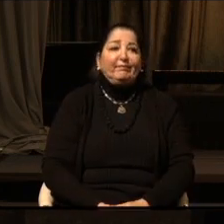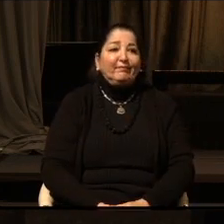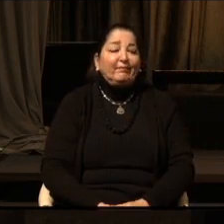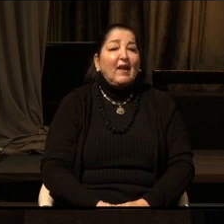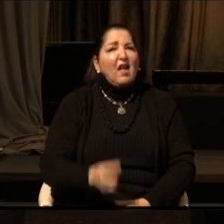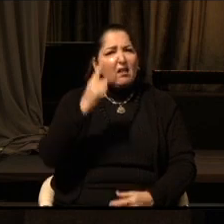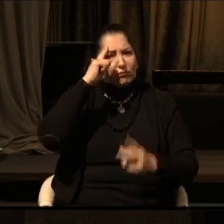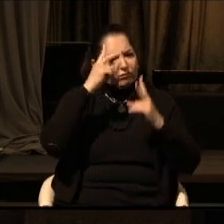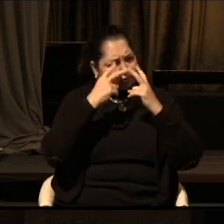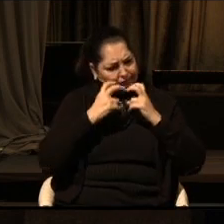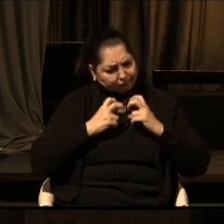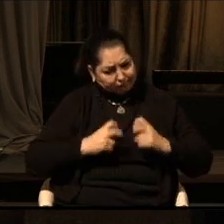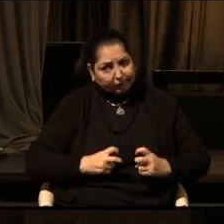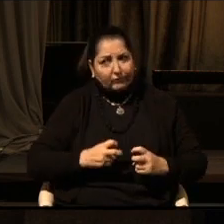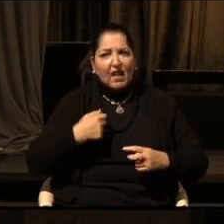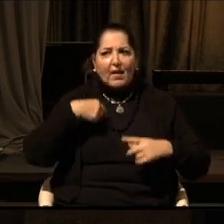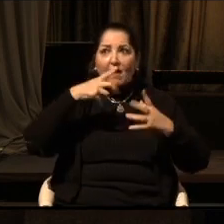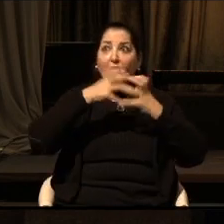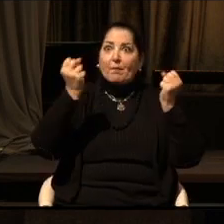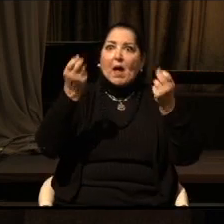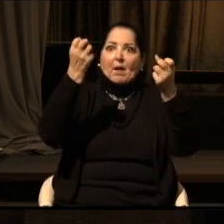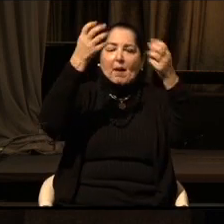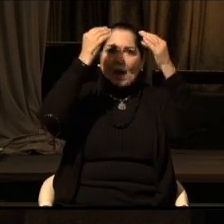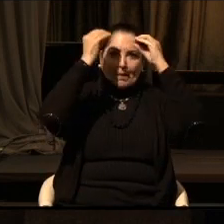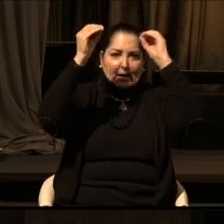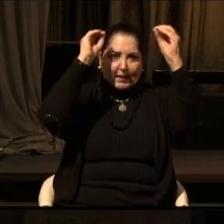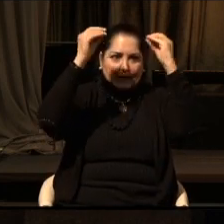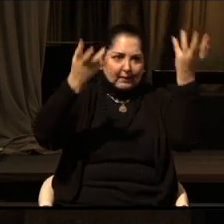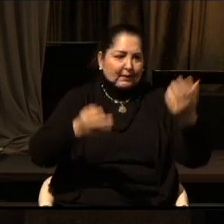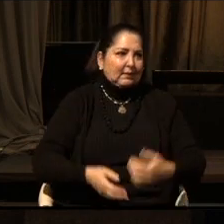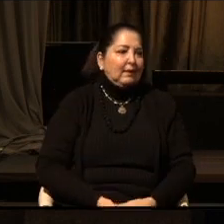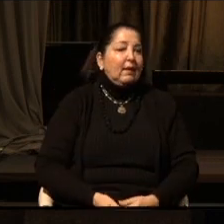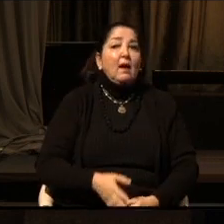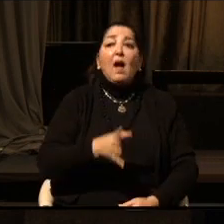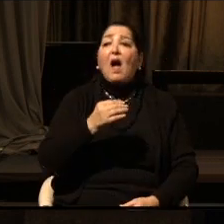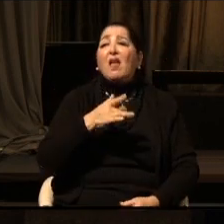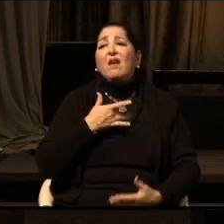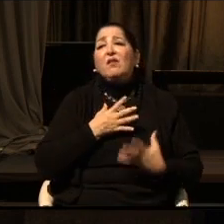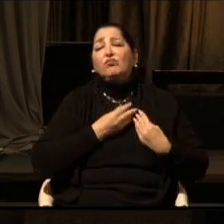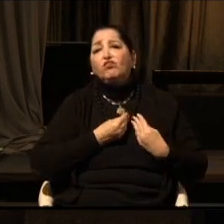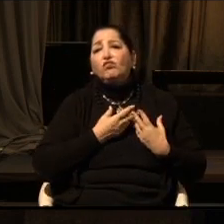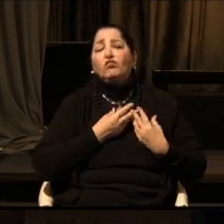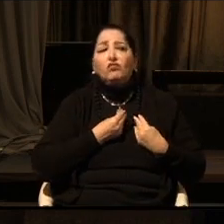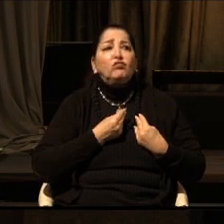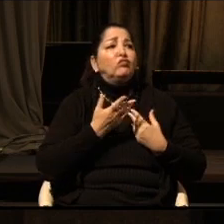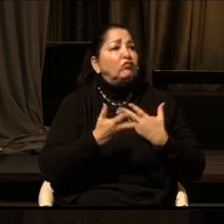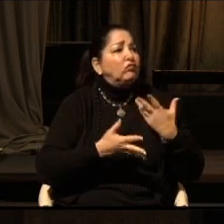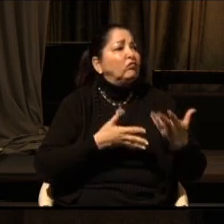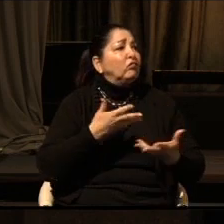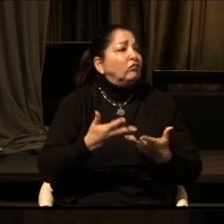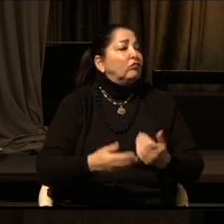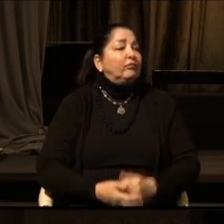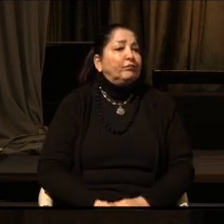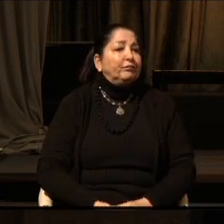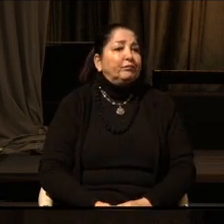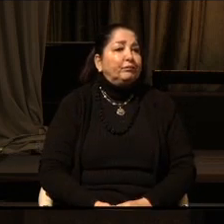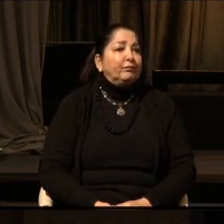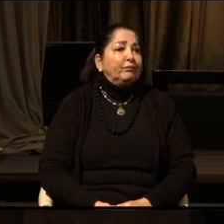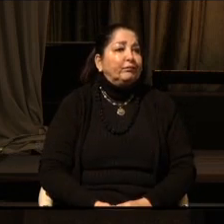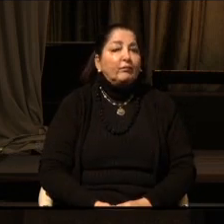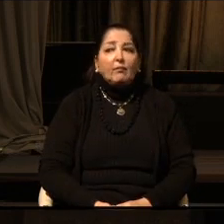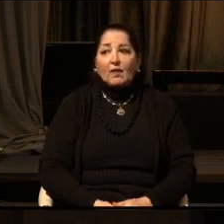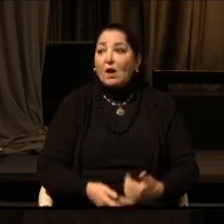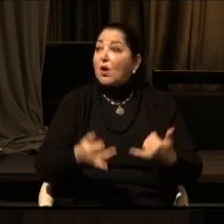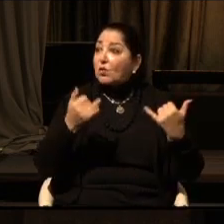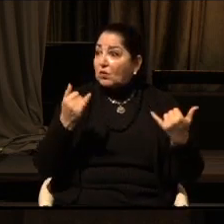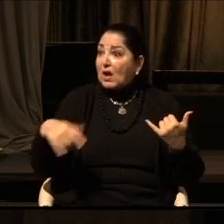introspective, opinionated, compassionate. What you will experience today